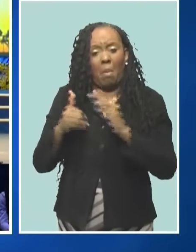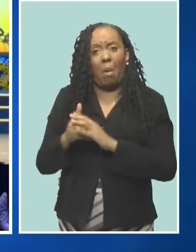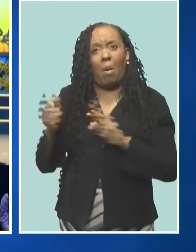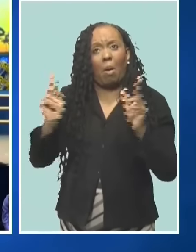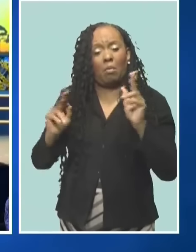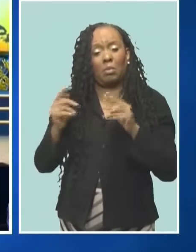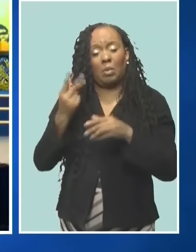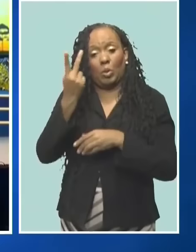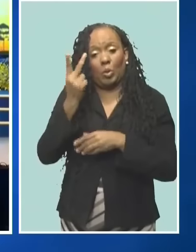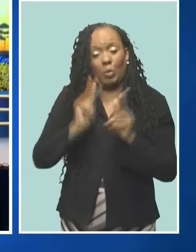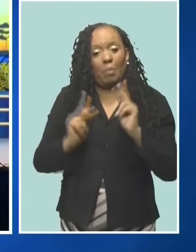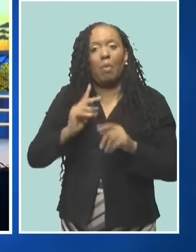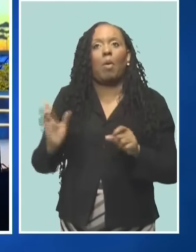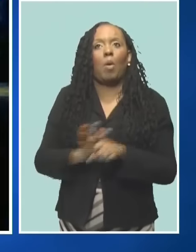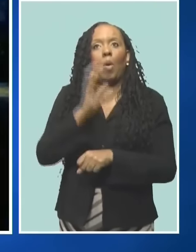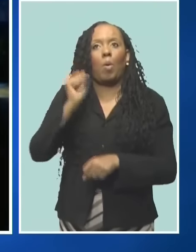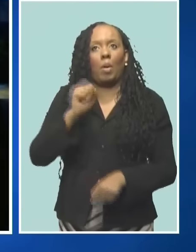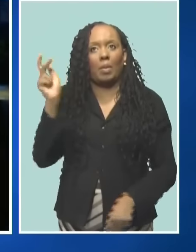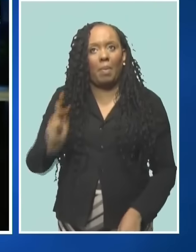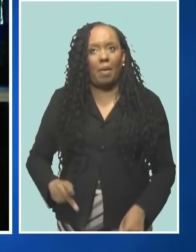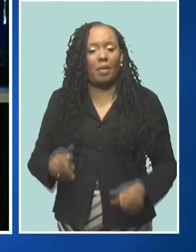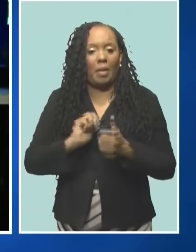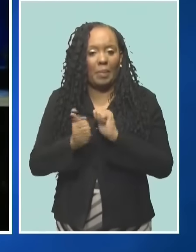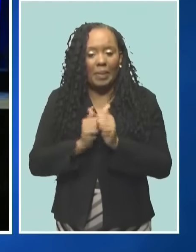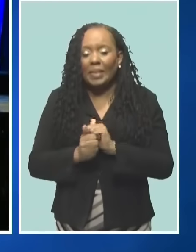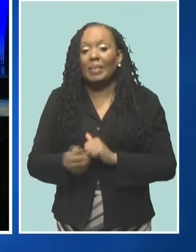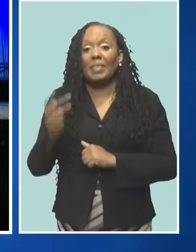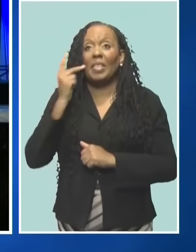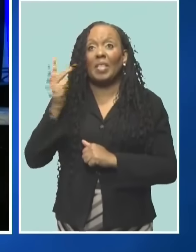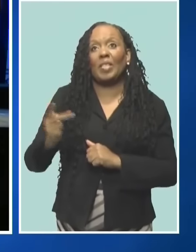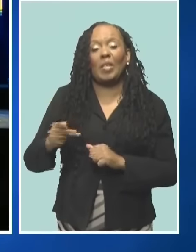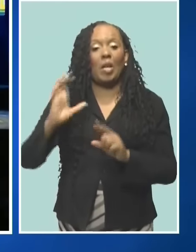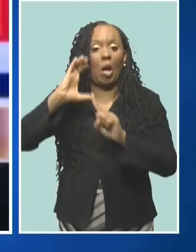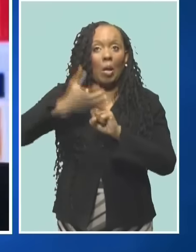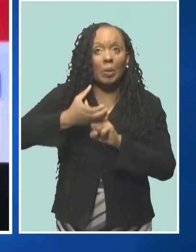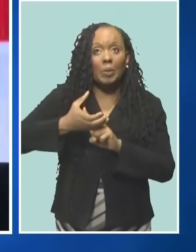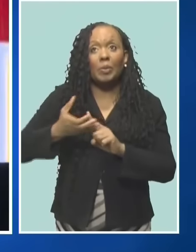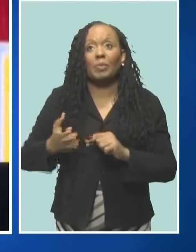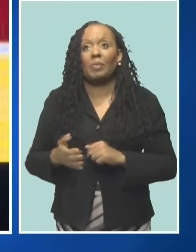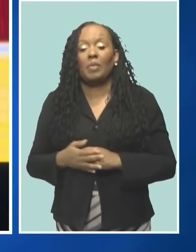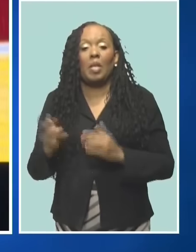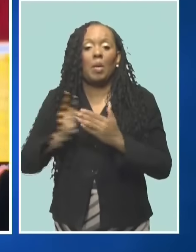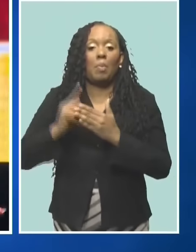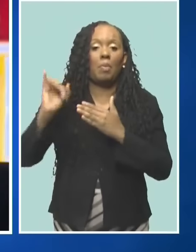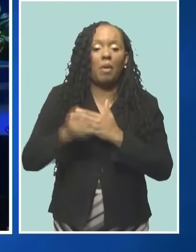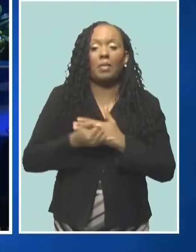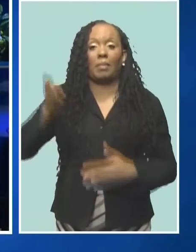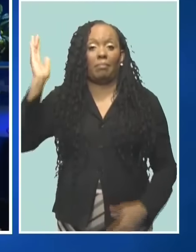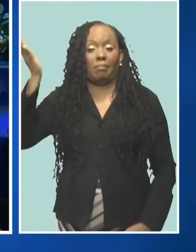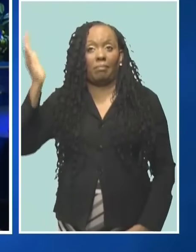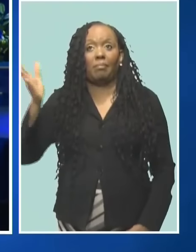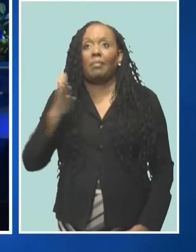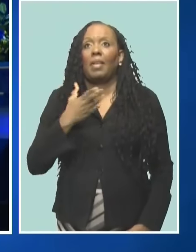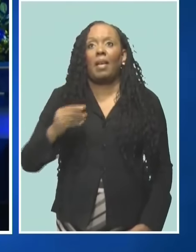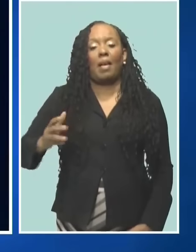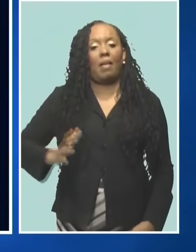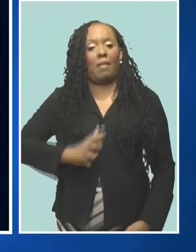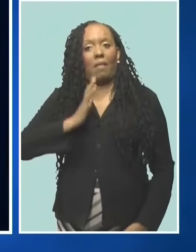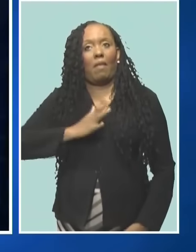who won the parish talent contest. It was then time for the parish costumes, the project presentation, and formal